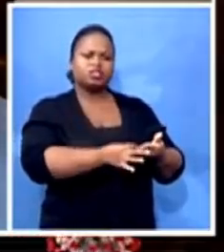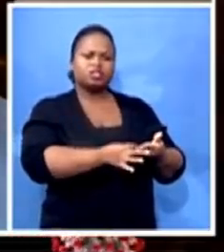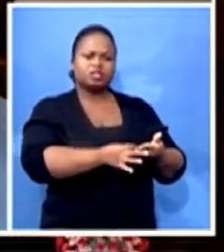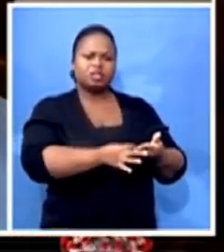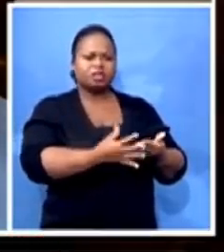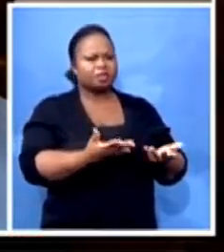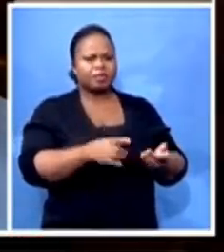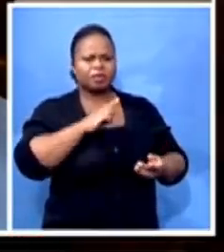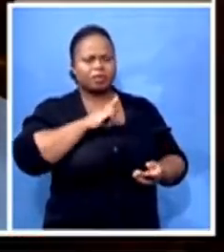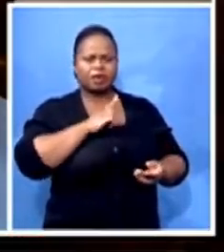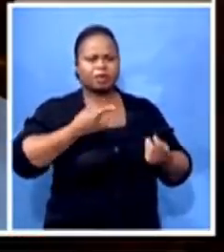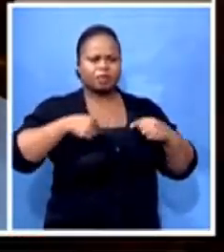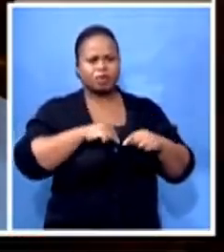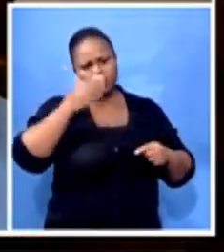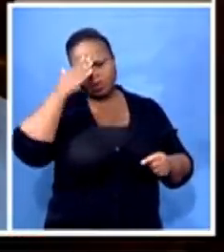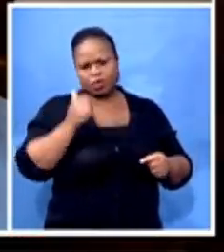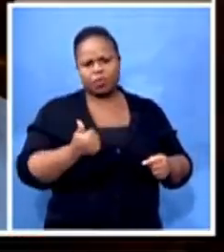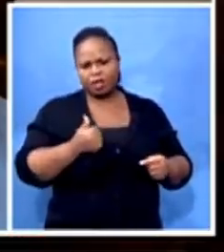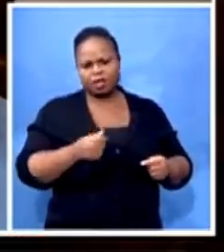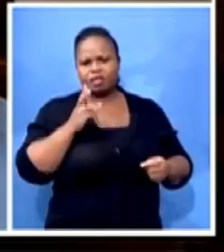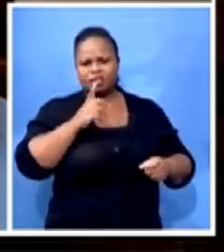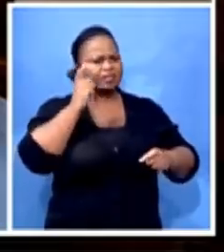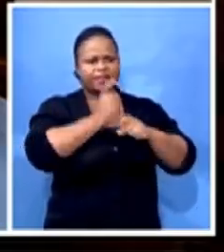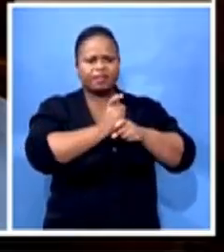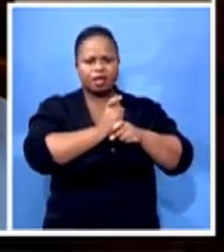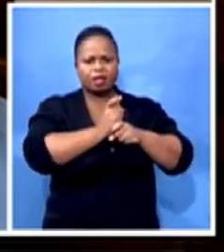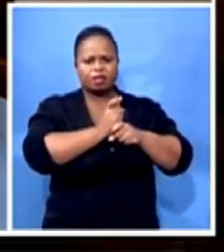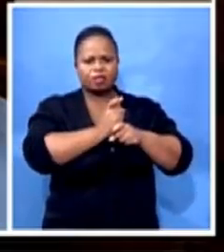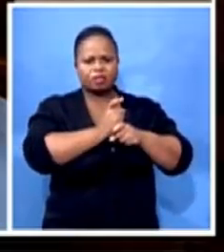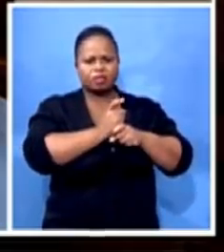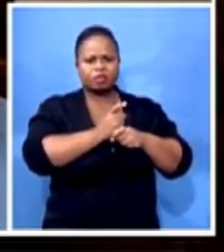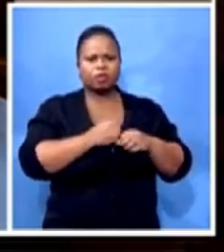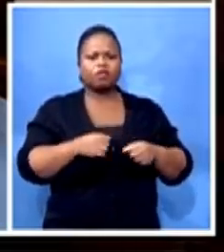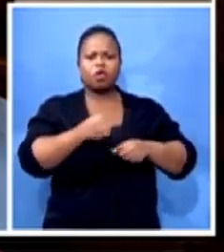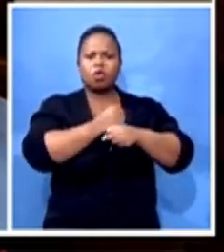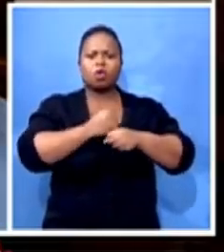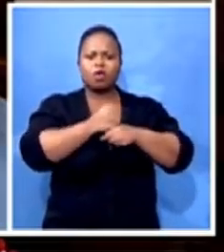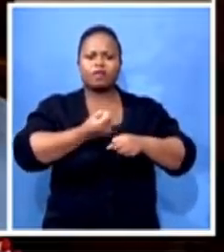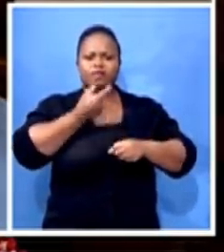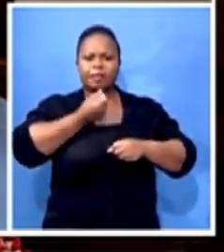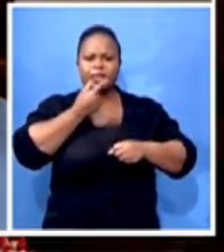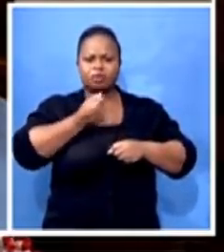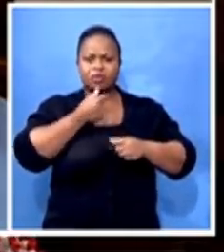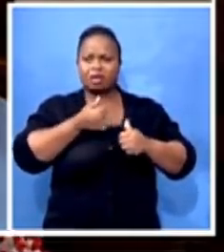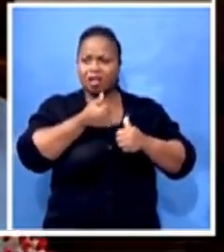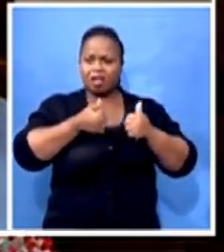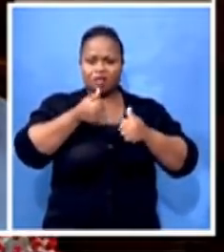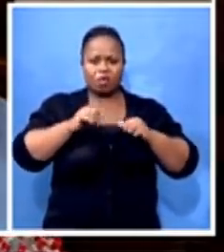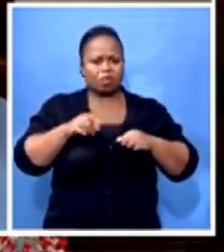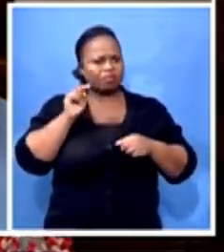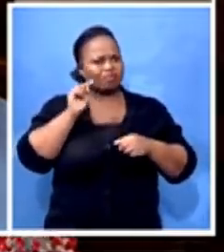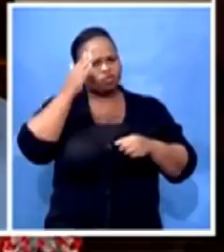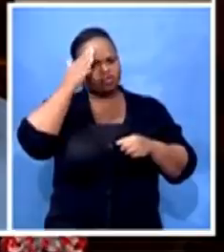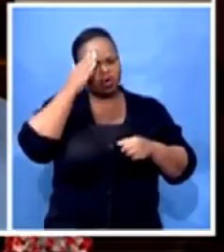it will be to dismantle the pharmaceutical monopoly, for argument's sake, since you're saying that we need to grow in